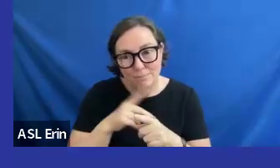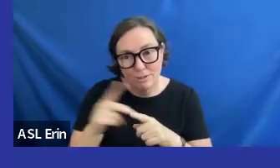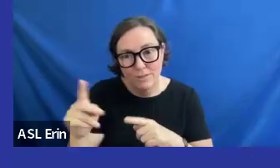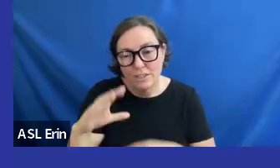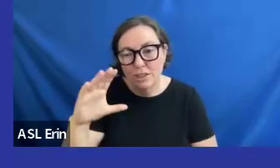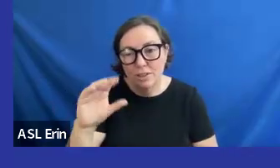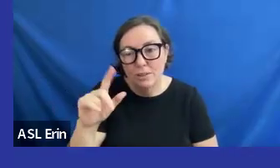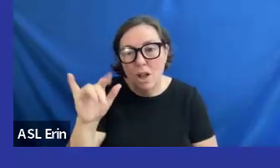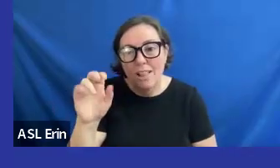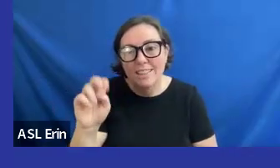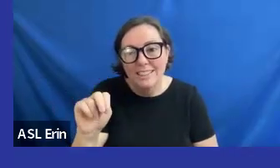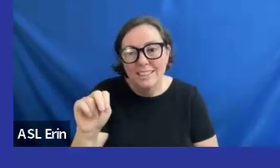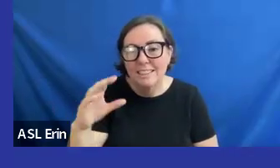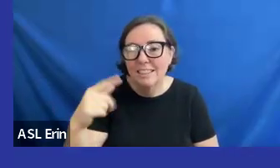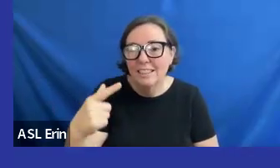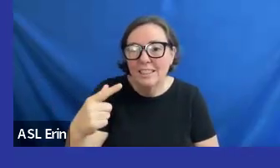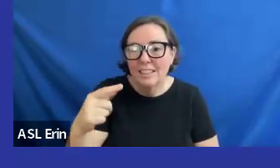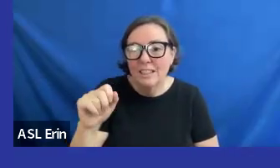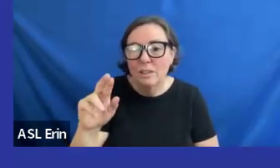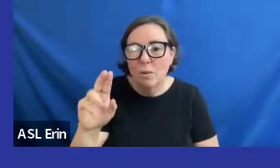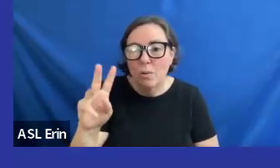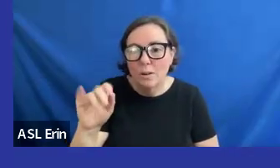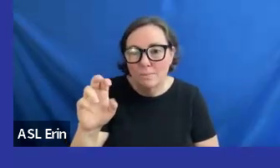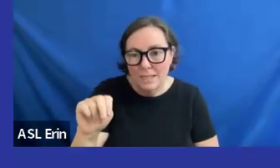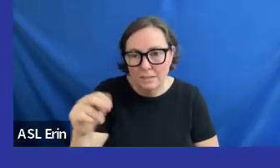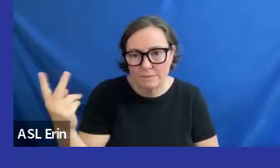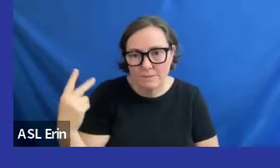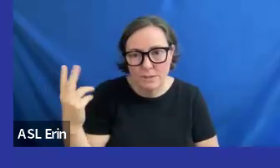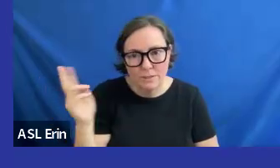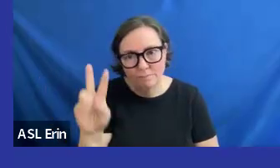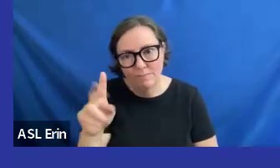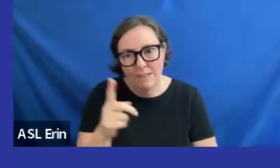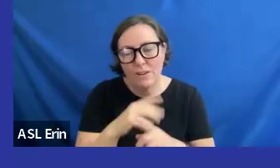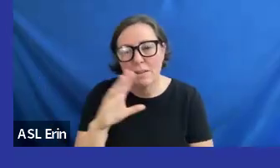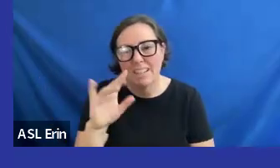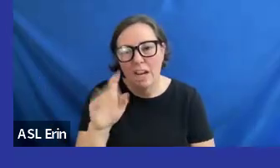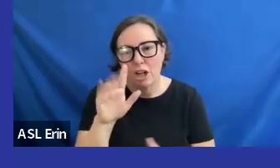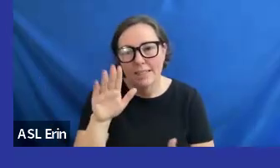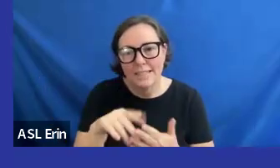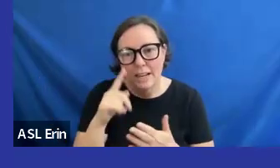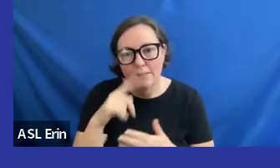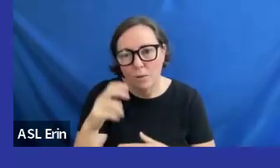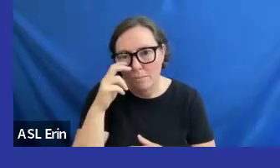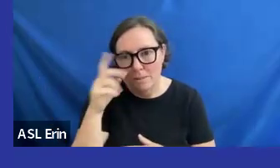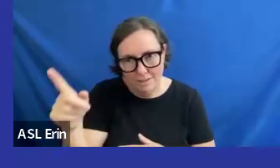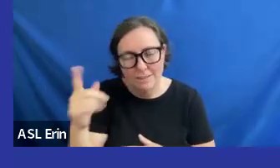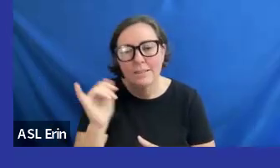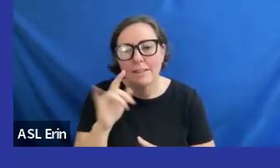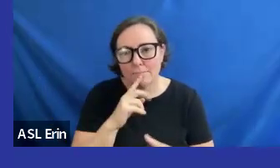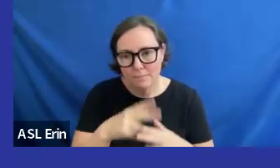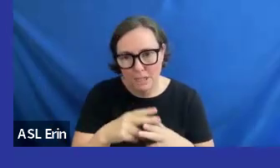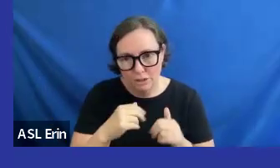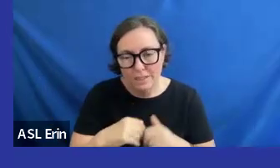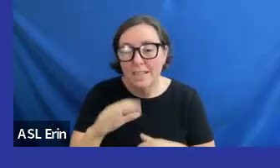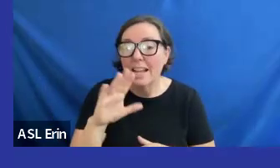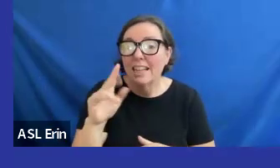Colleen Gorman. We're presenting this on behalf of the Carroll Center for the Blind, as Sarah just said.